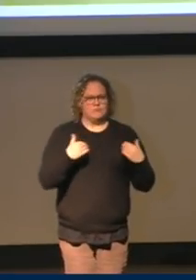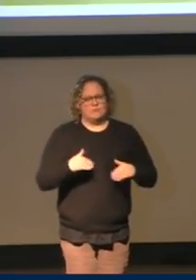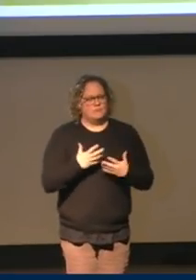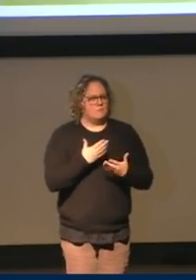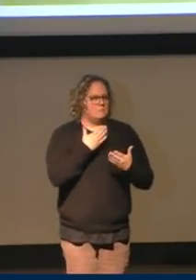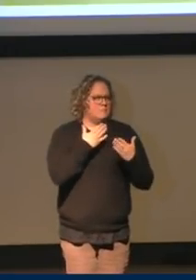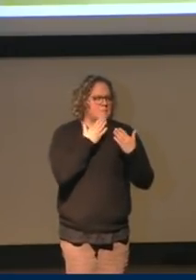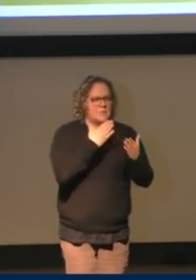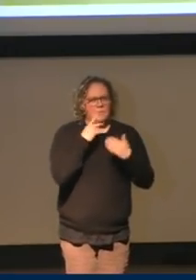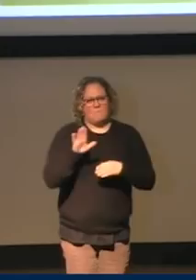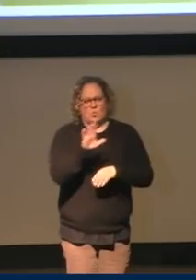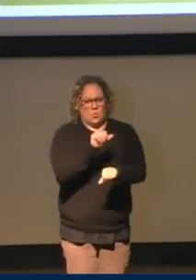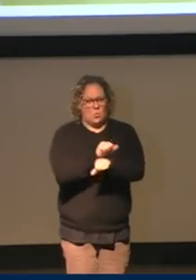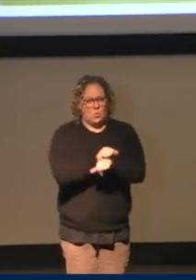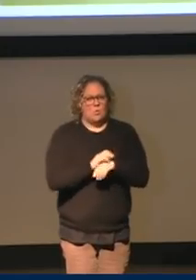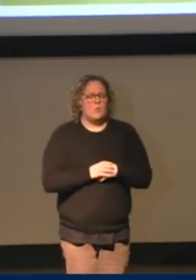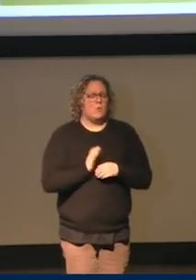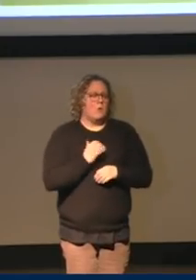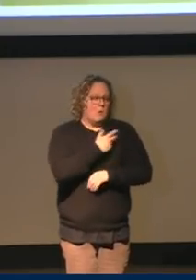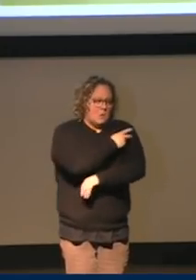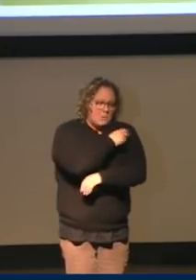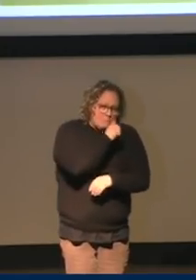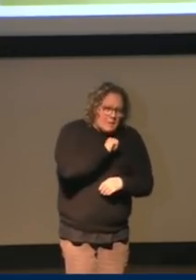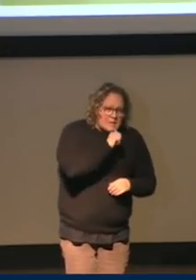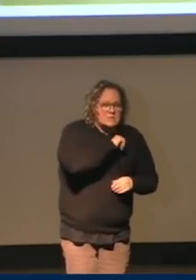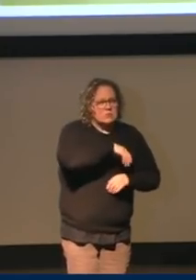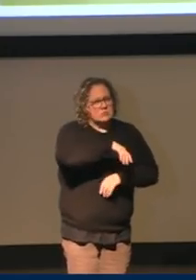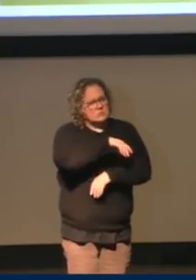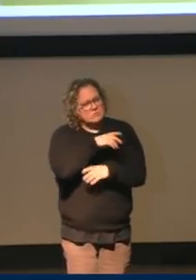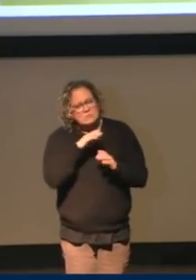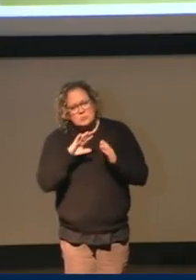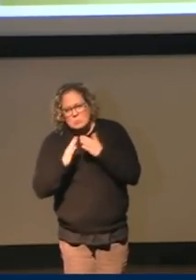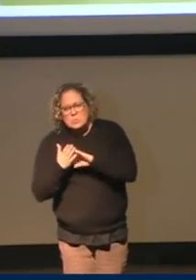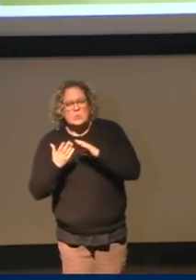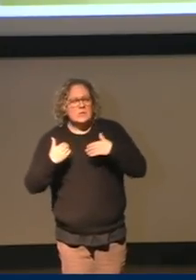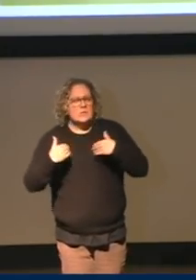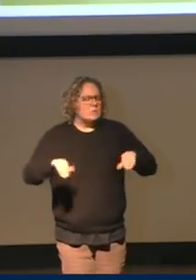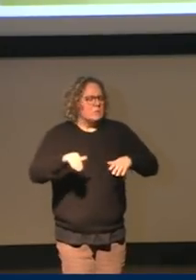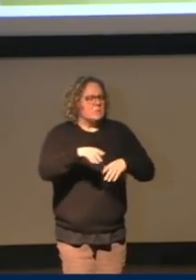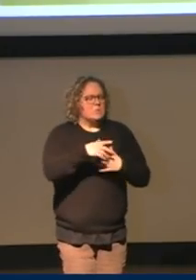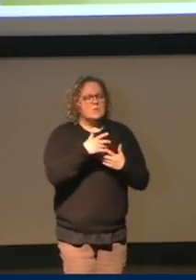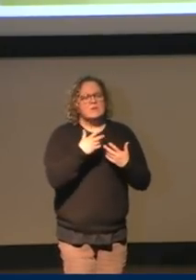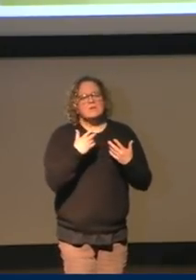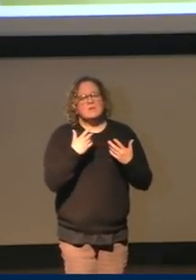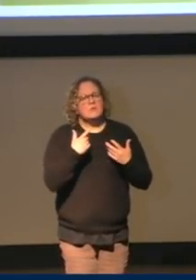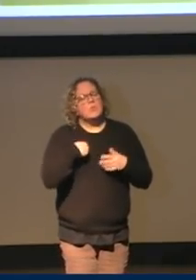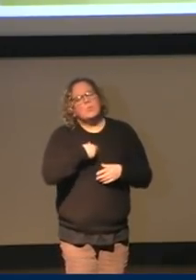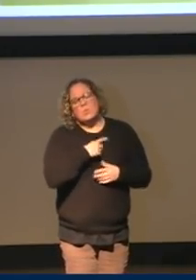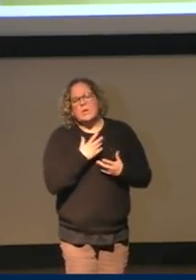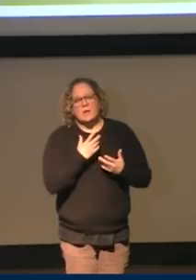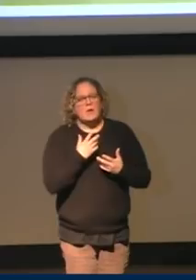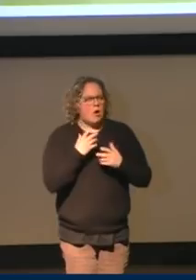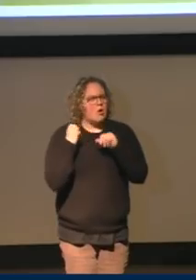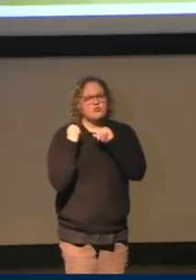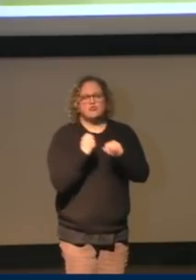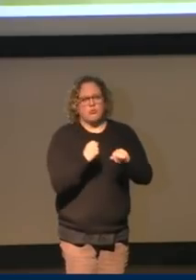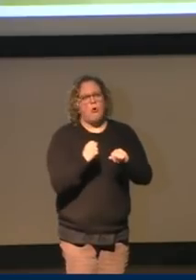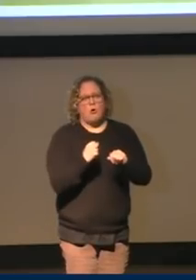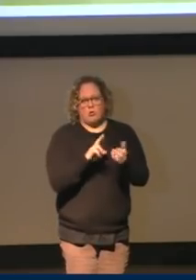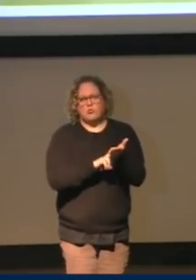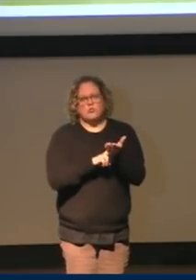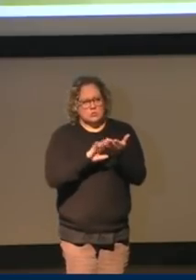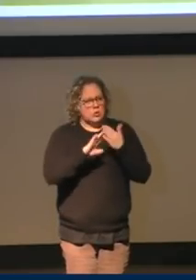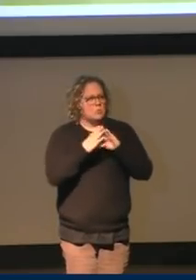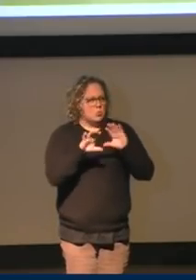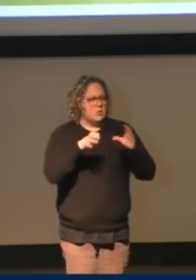patients, community, and the support you have shown to each other to get through this pandemic. We are one strong nursing